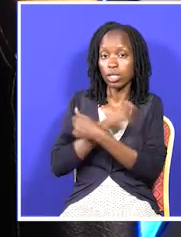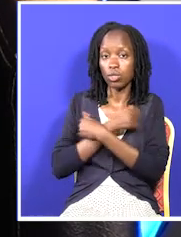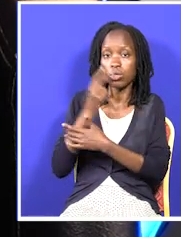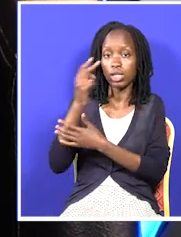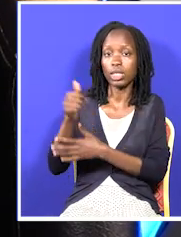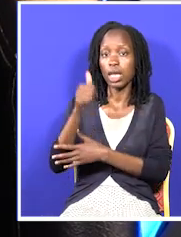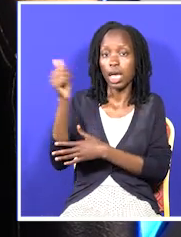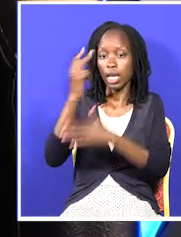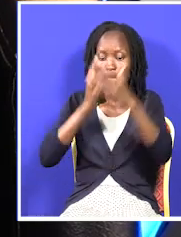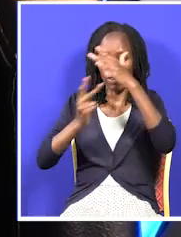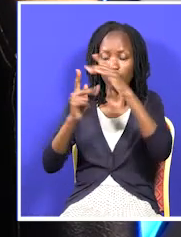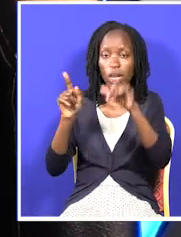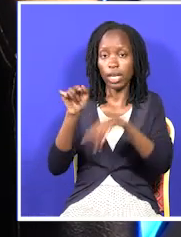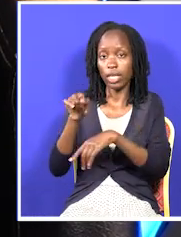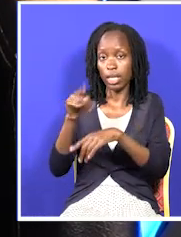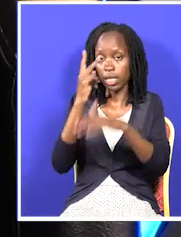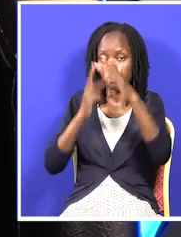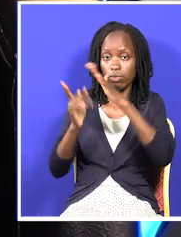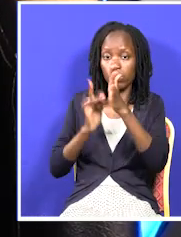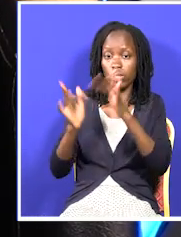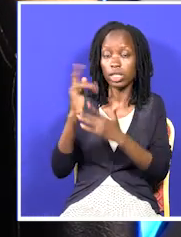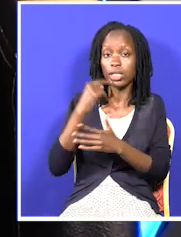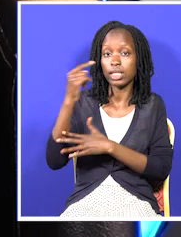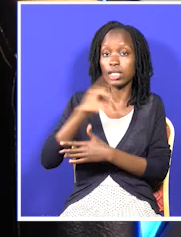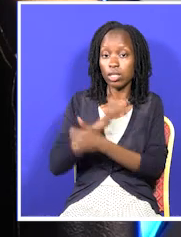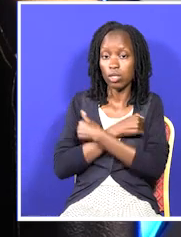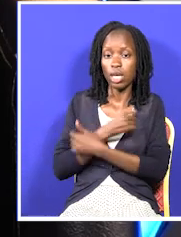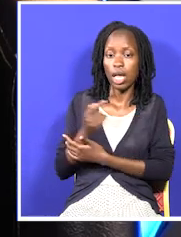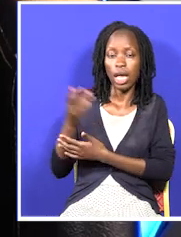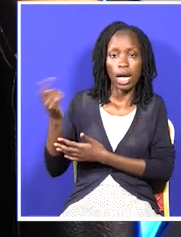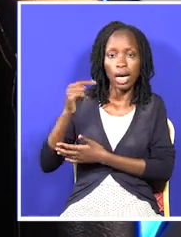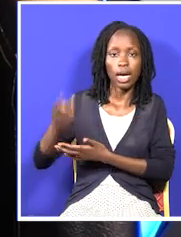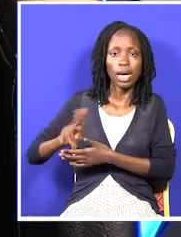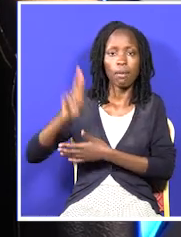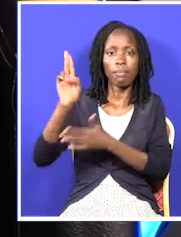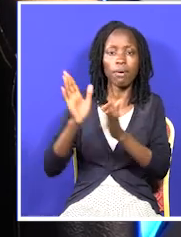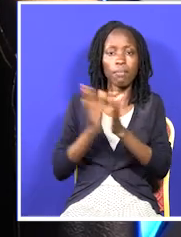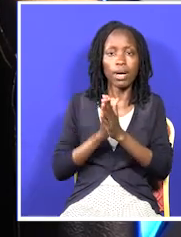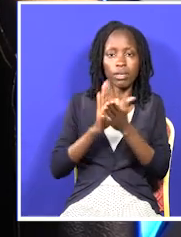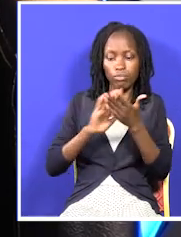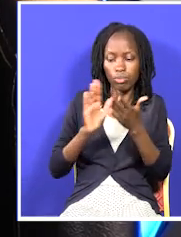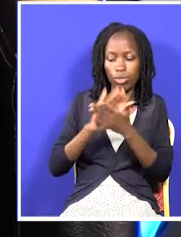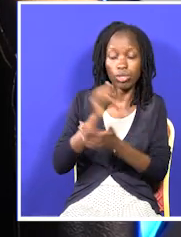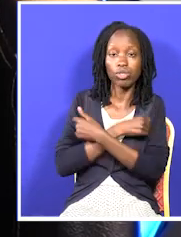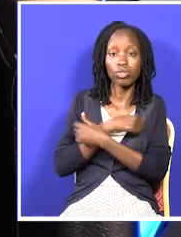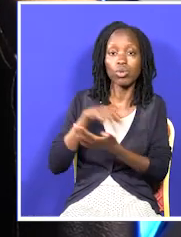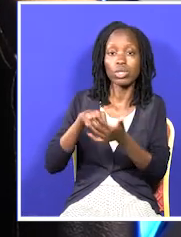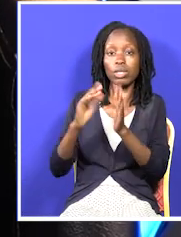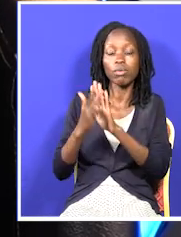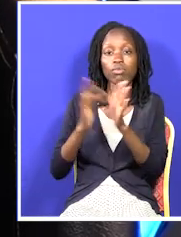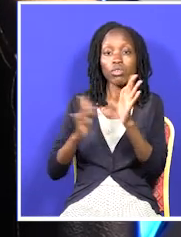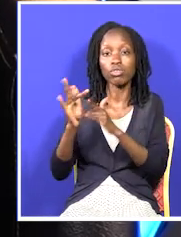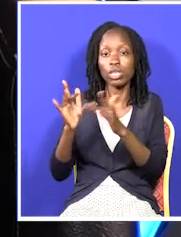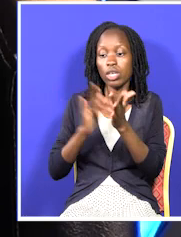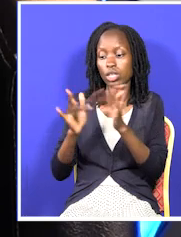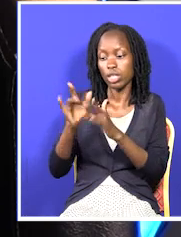sees another vision. And in this vision, Jesus said to John, "Come up here." Immediately, John was standing before Jesus,